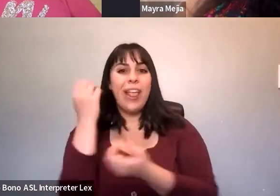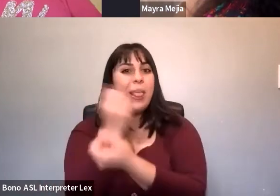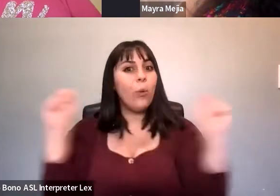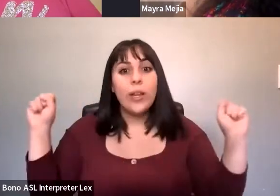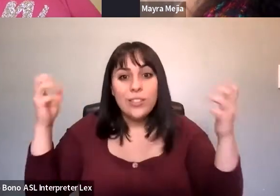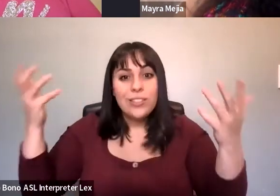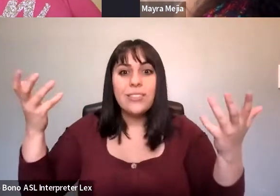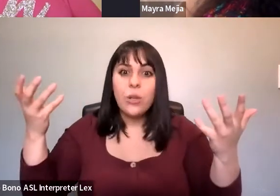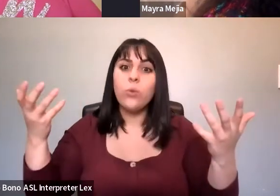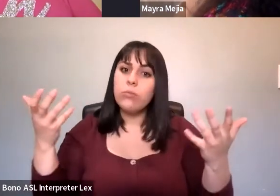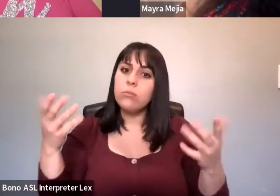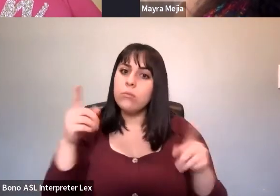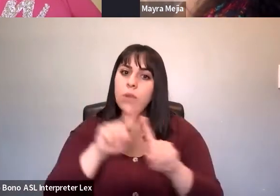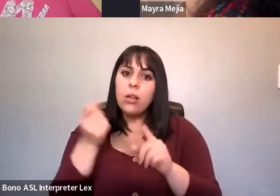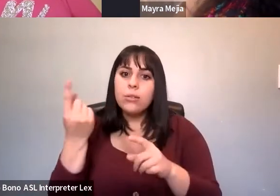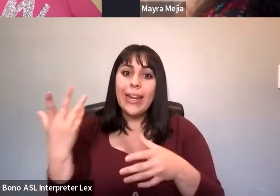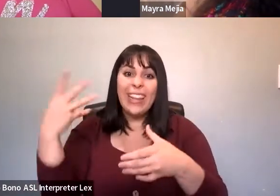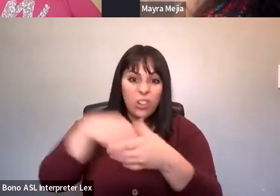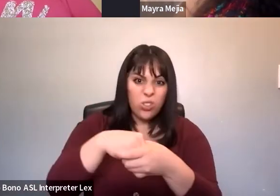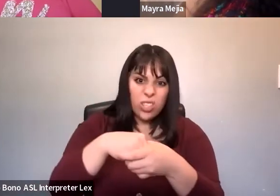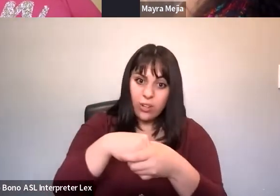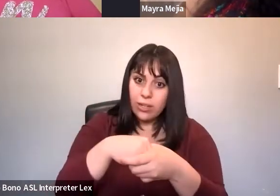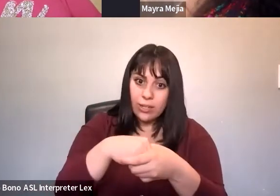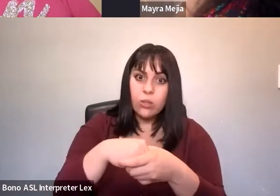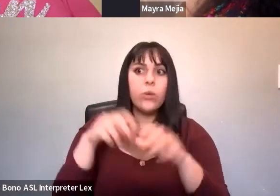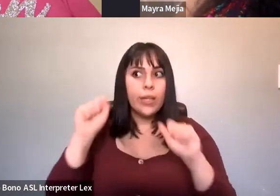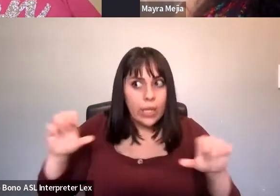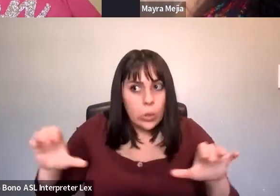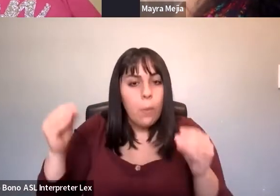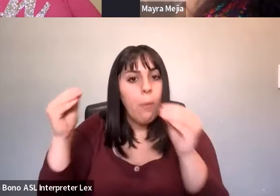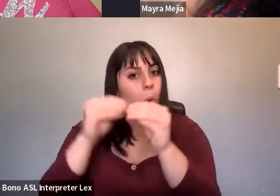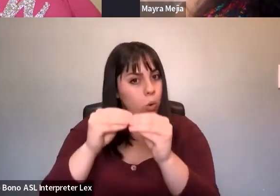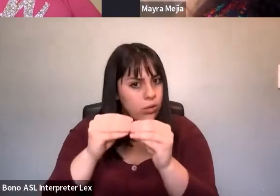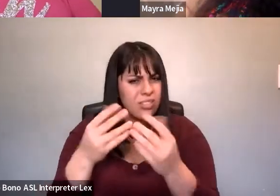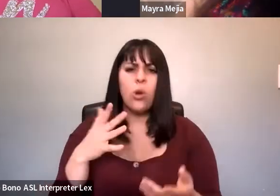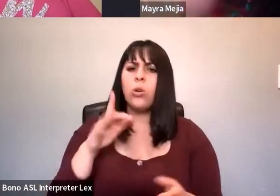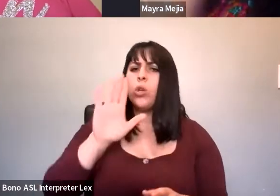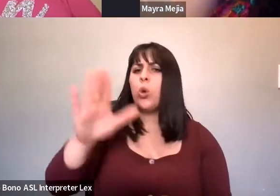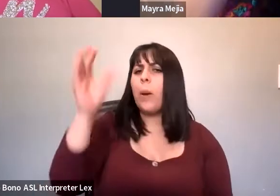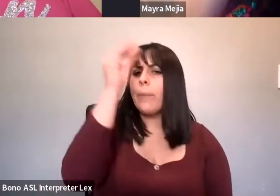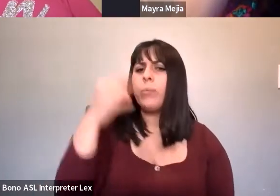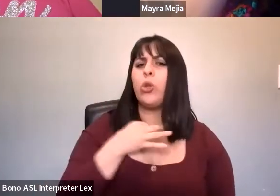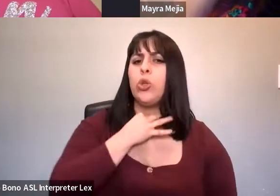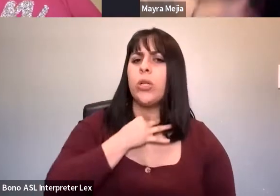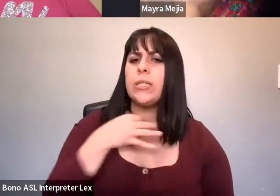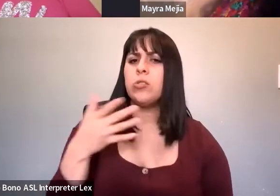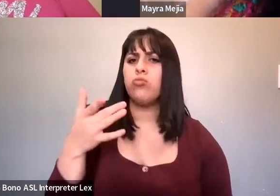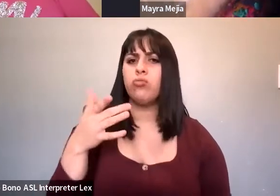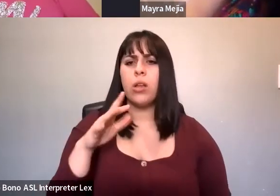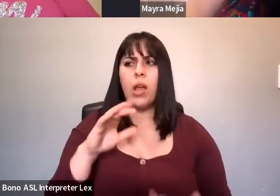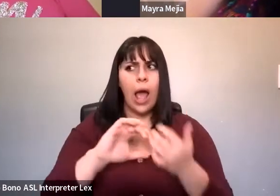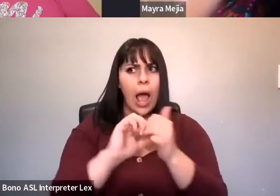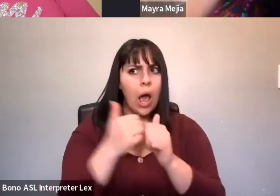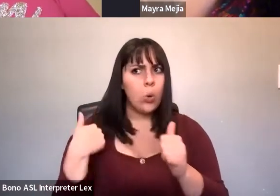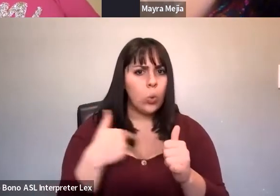can do. So in your opinion, what more can we do to push for more fat fashion coverage in